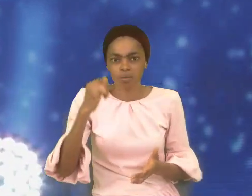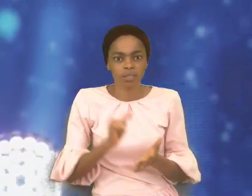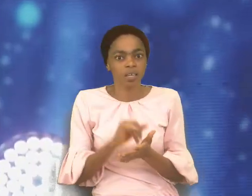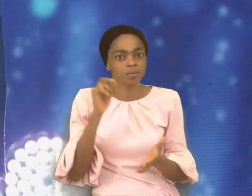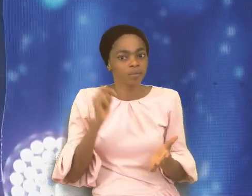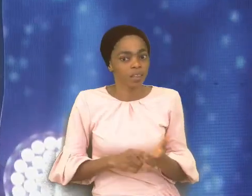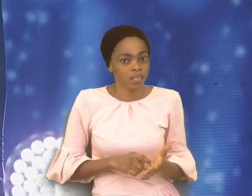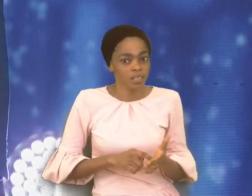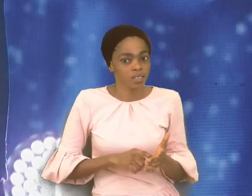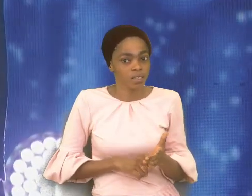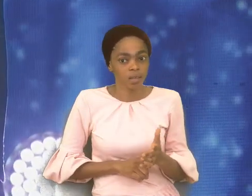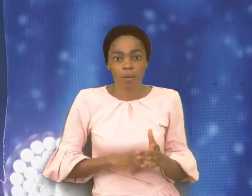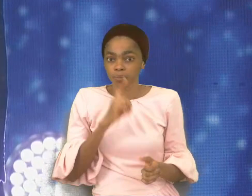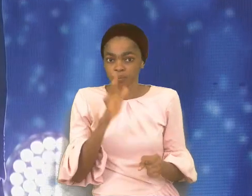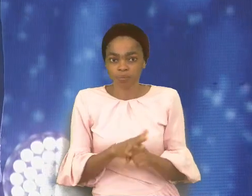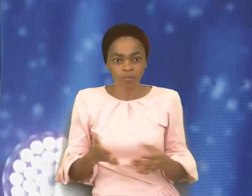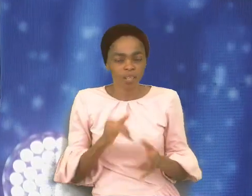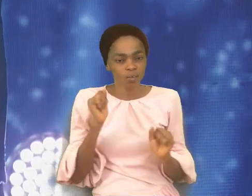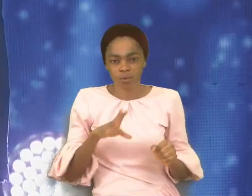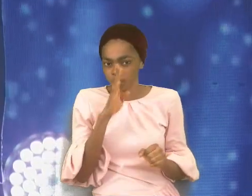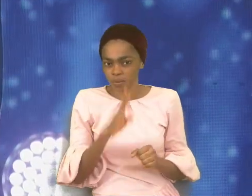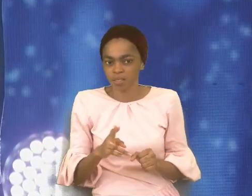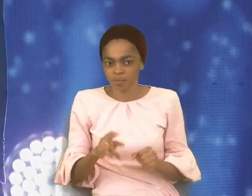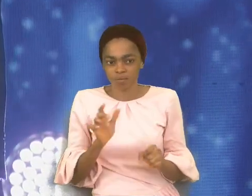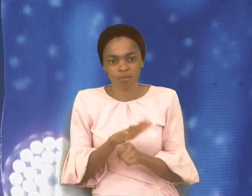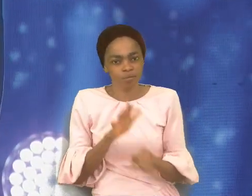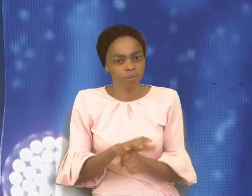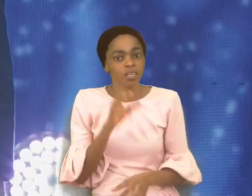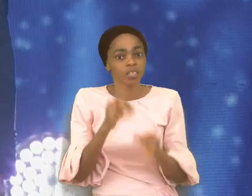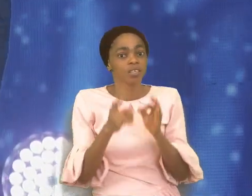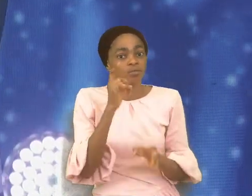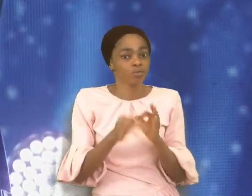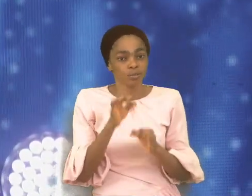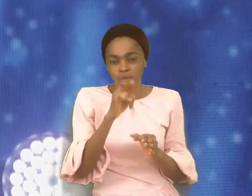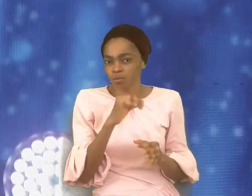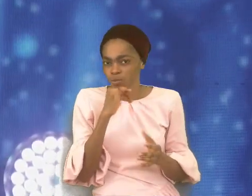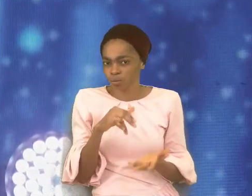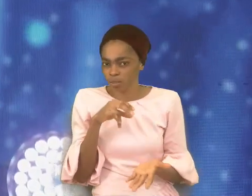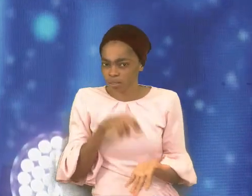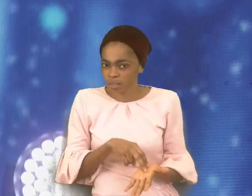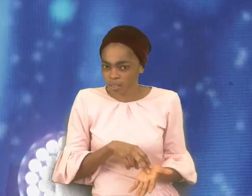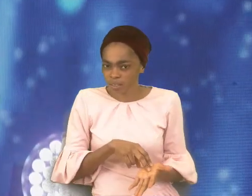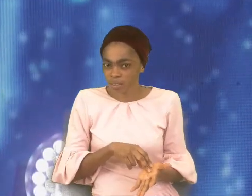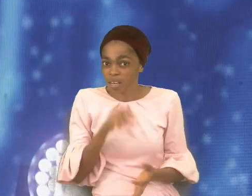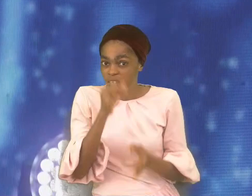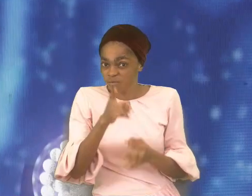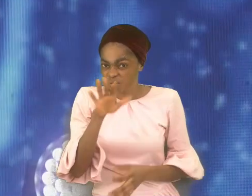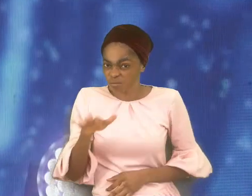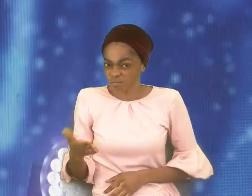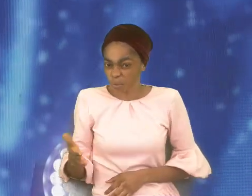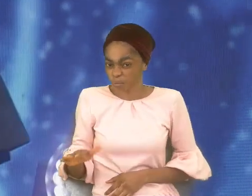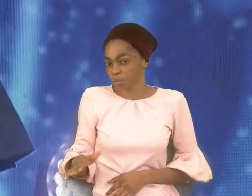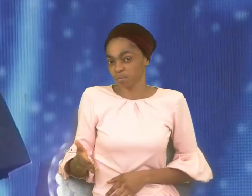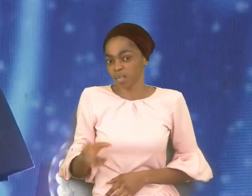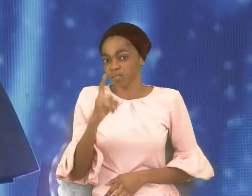stand, if you cringe, if you compromise, if you are cowardly, we will not know that the promise of